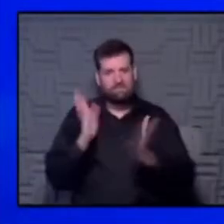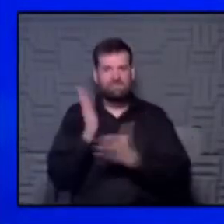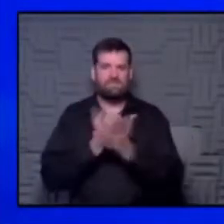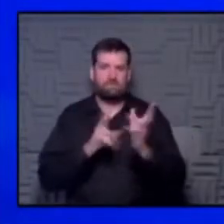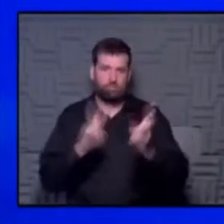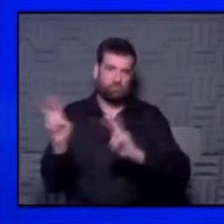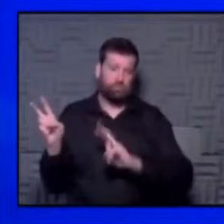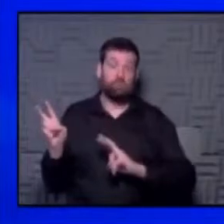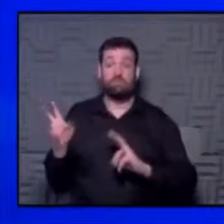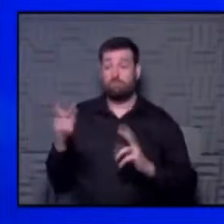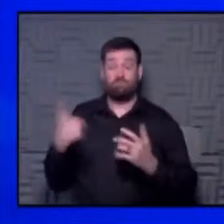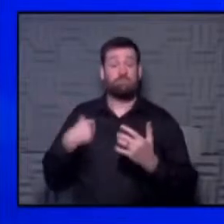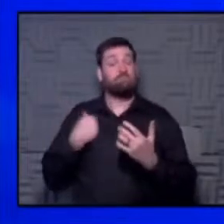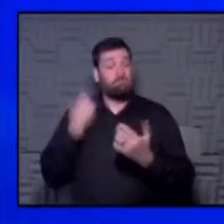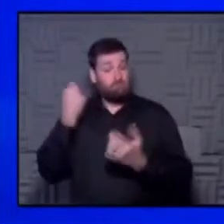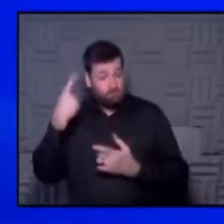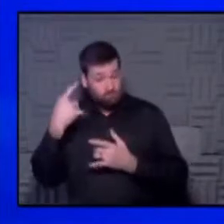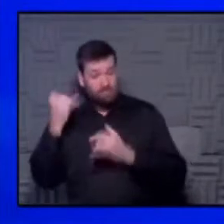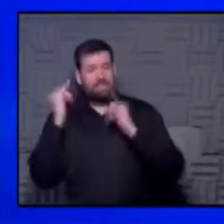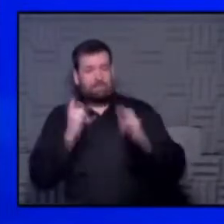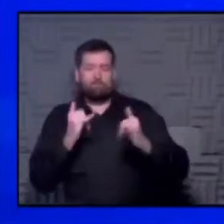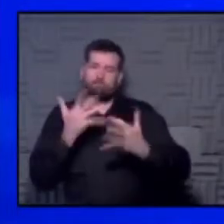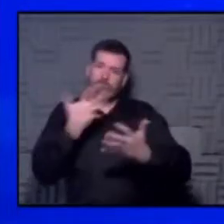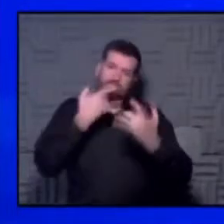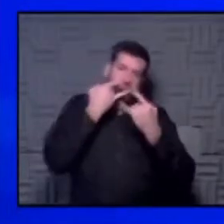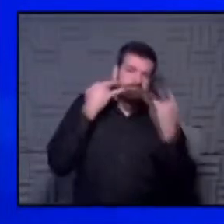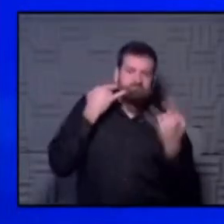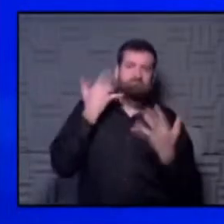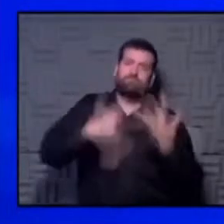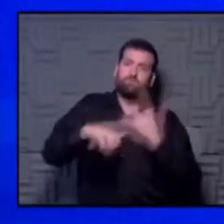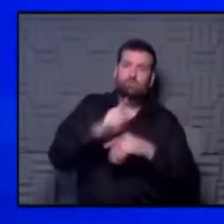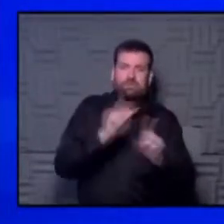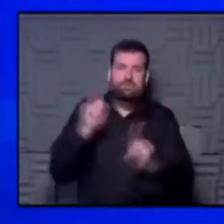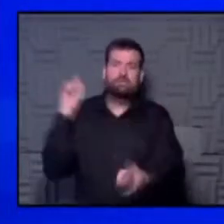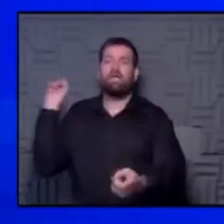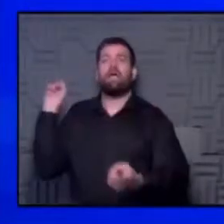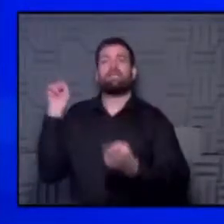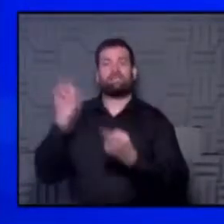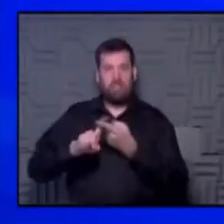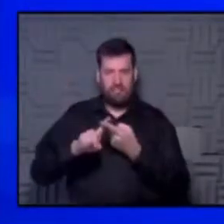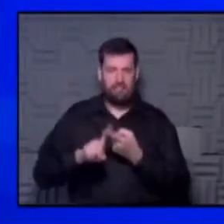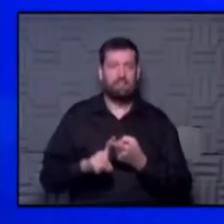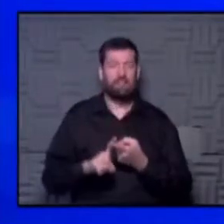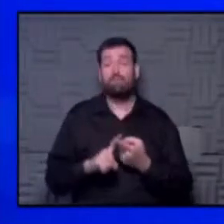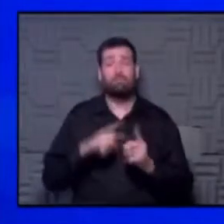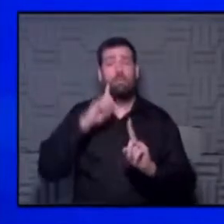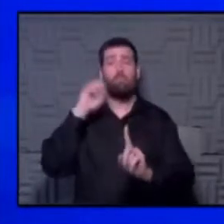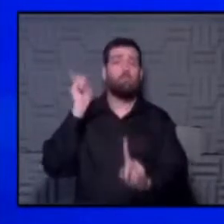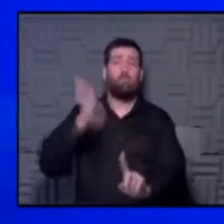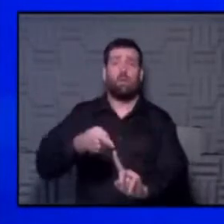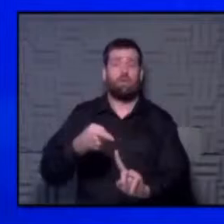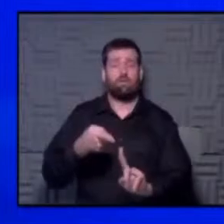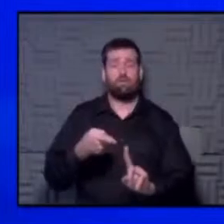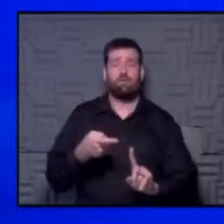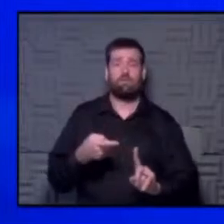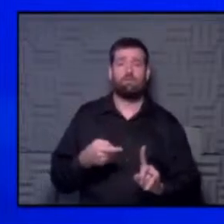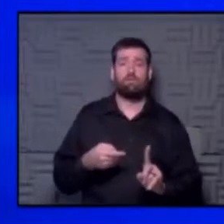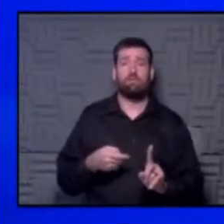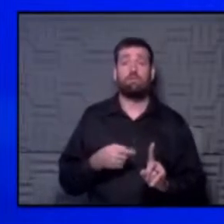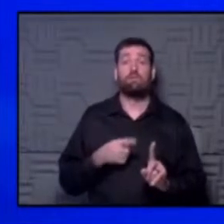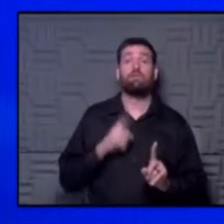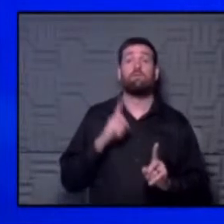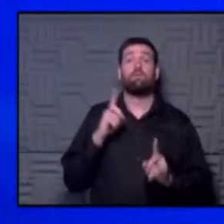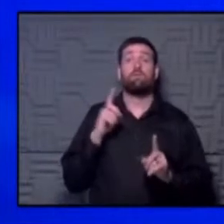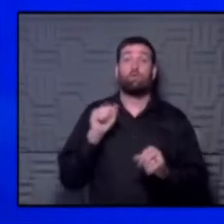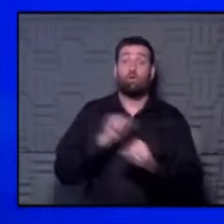said that, I'm with you. Wear a mask, socially distance, do the things you have to do until we've gotten Because the whole point of doing this is that eventually we